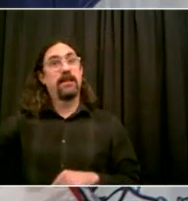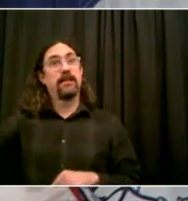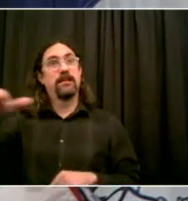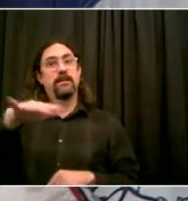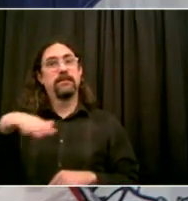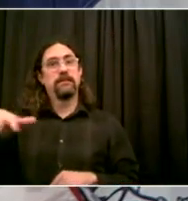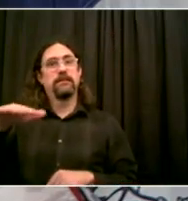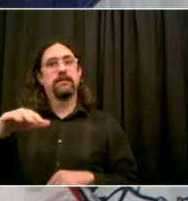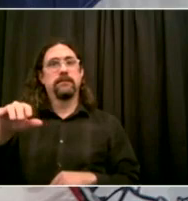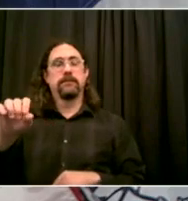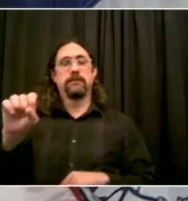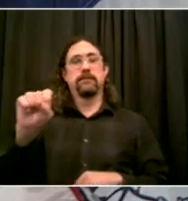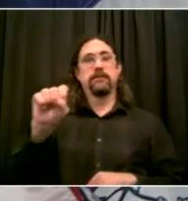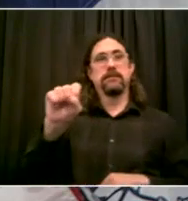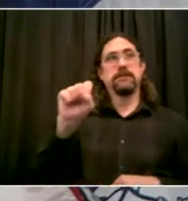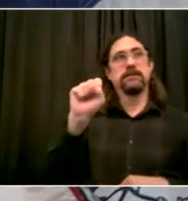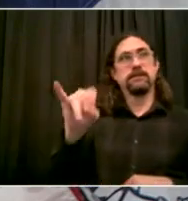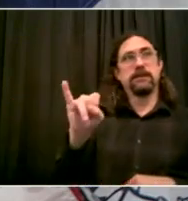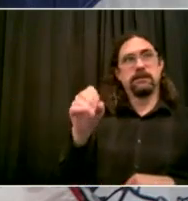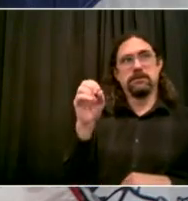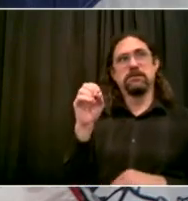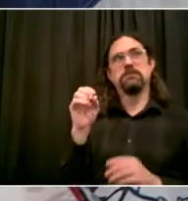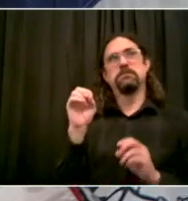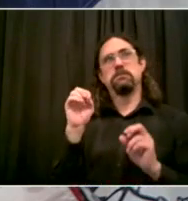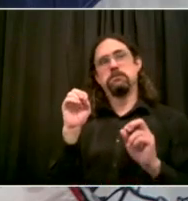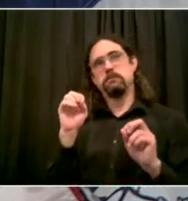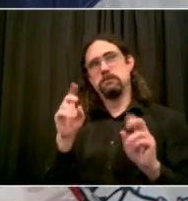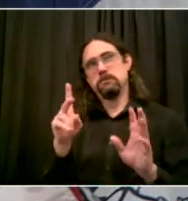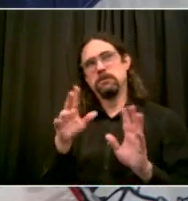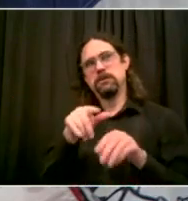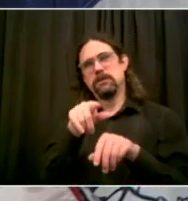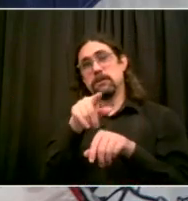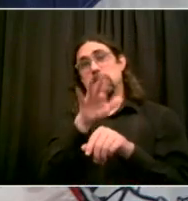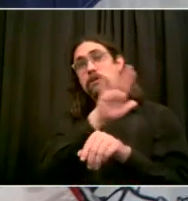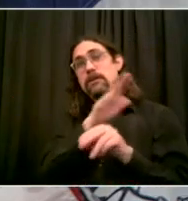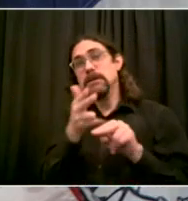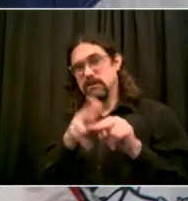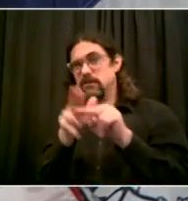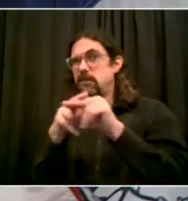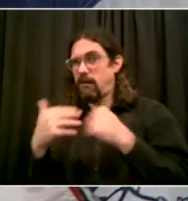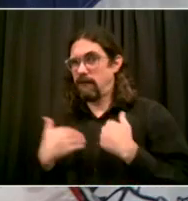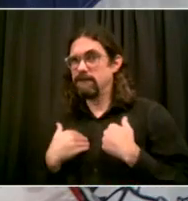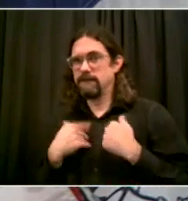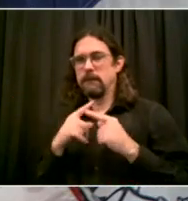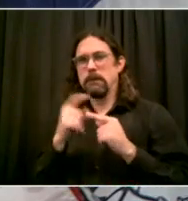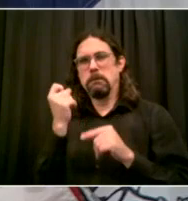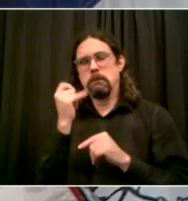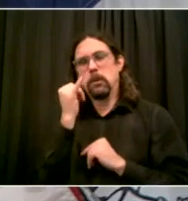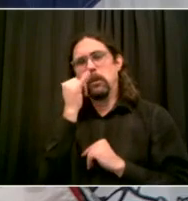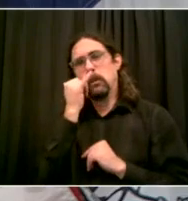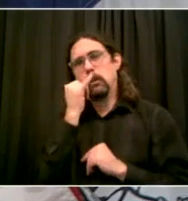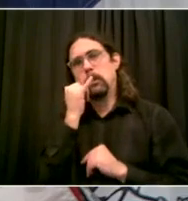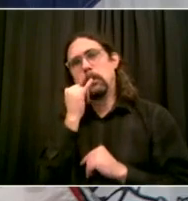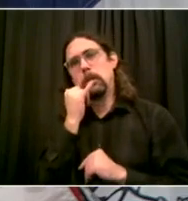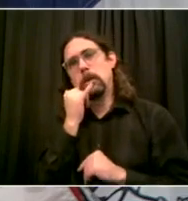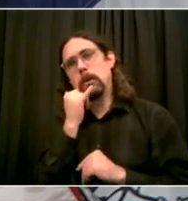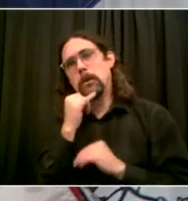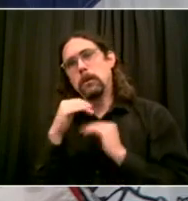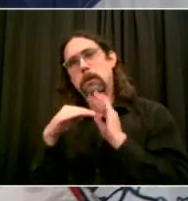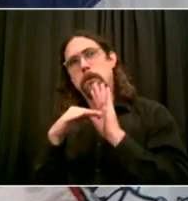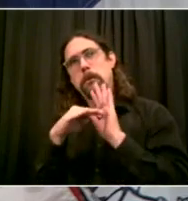zip code, Yoav, that went up to above 3% one day, but then goes down the next day. That's different than if you see a clear pattern over multiple